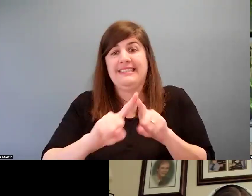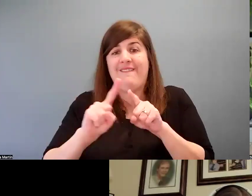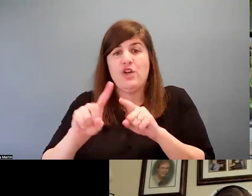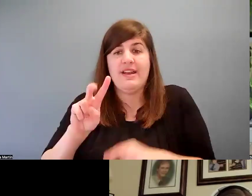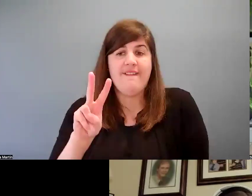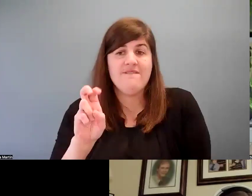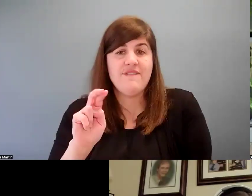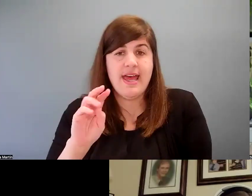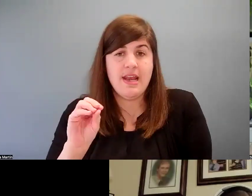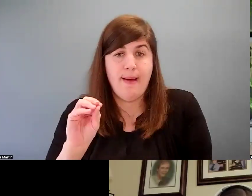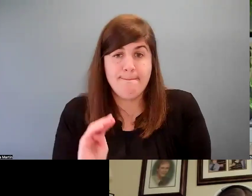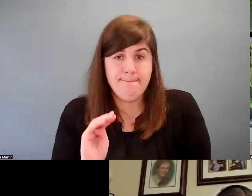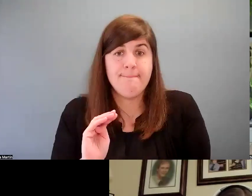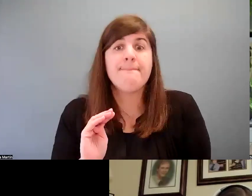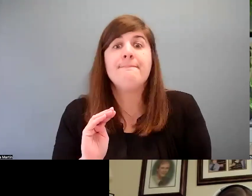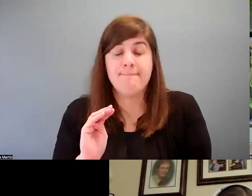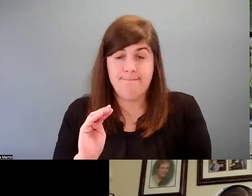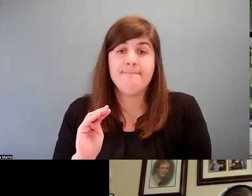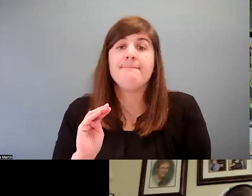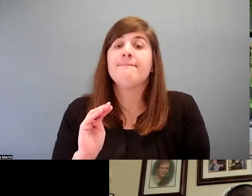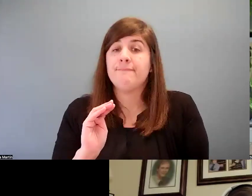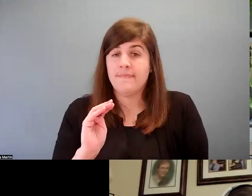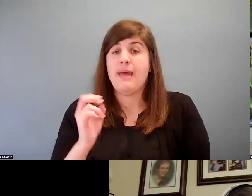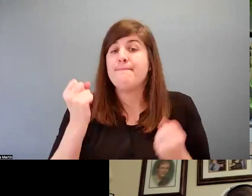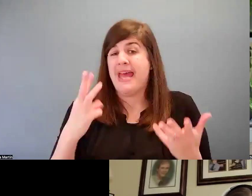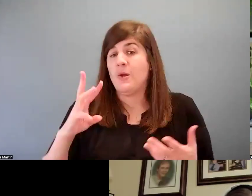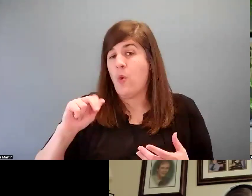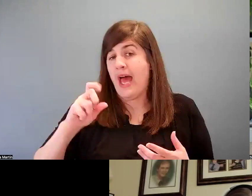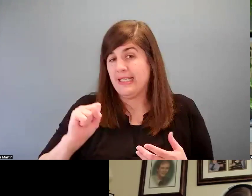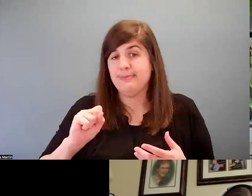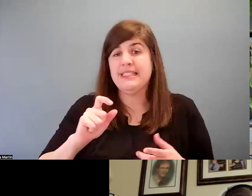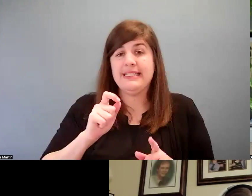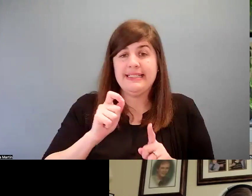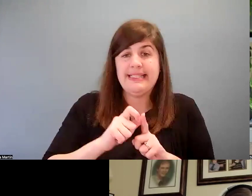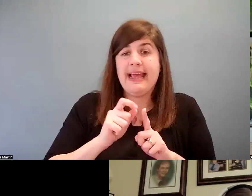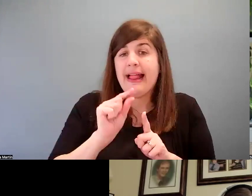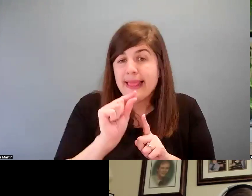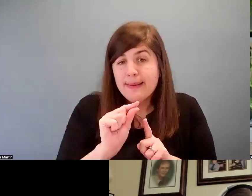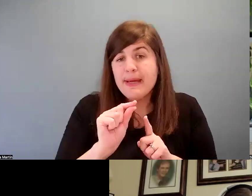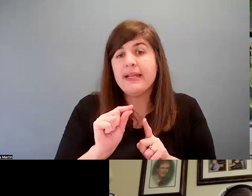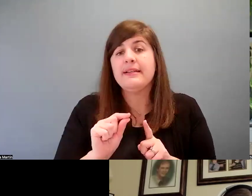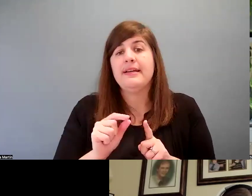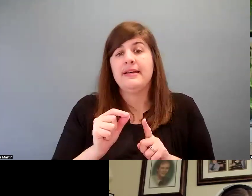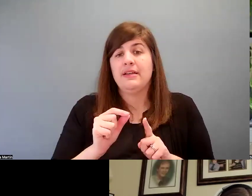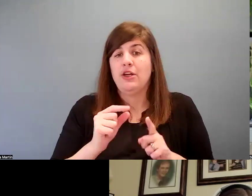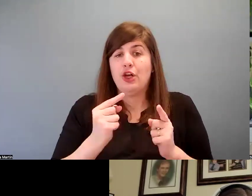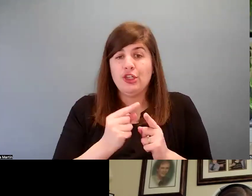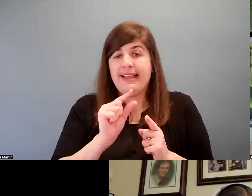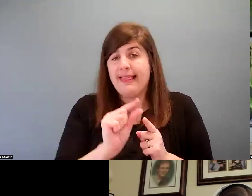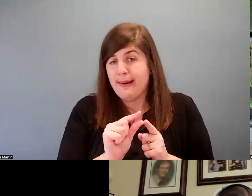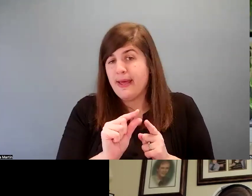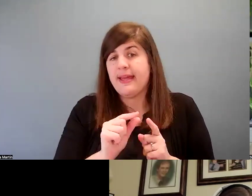So, there are a lot of wasps that sting just a little bit, and it just hurts like a little pinprick, and that's all it can ever